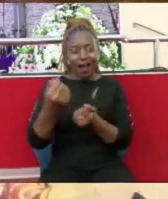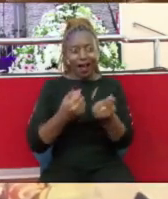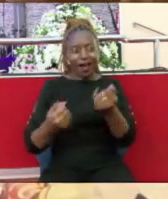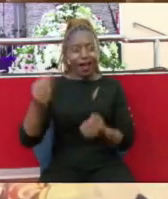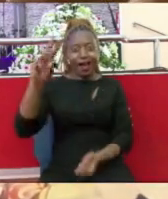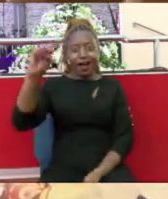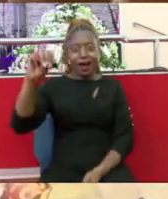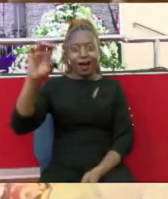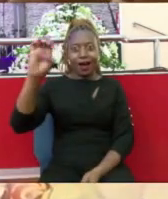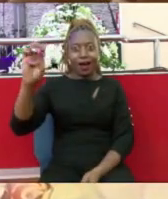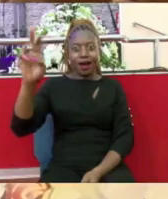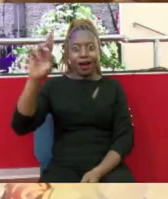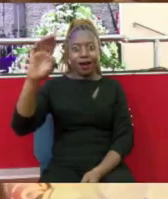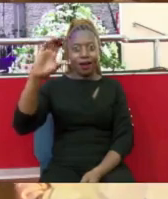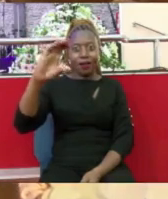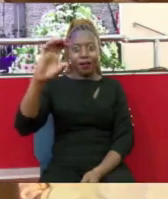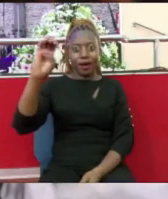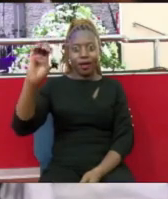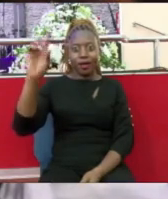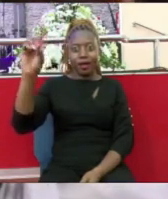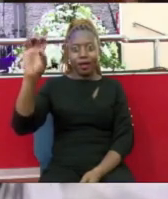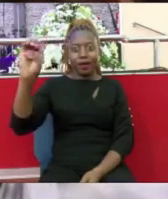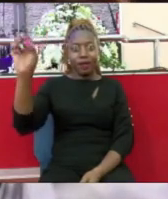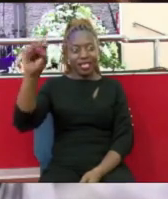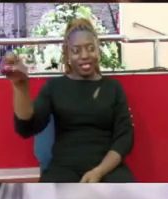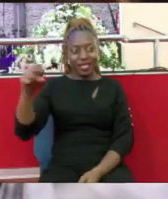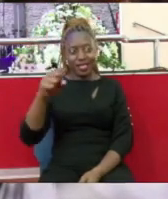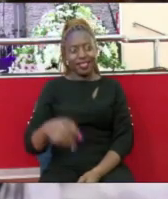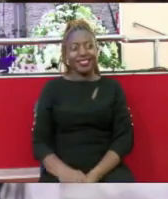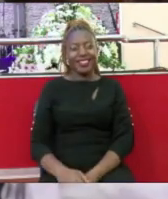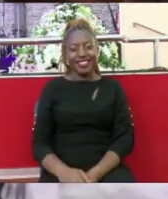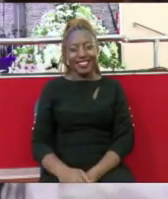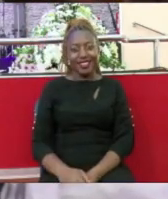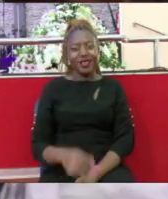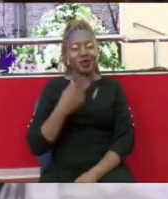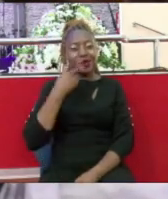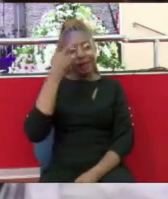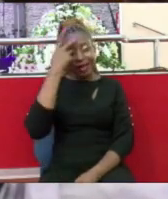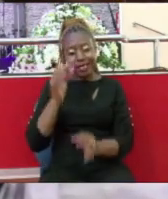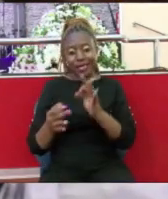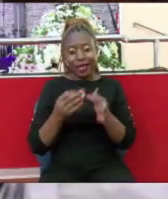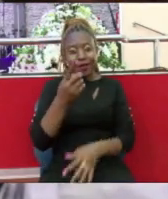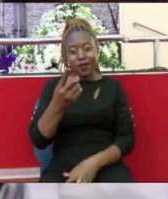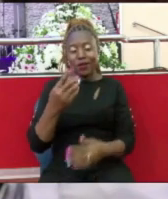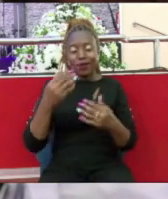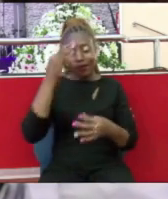Hallelujah. The faith of children. Imani ya watoto. Parents, if you have no faith, at the moment you have no